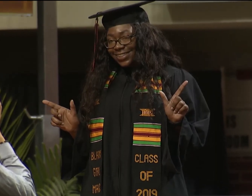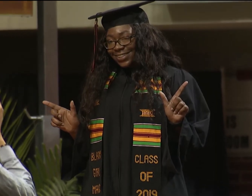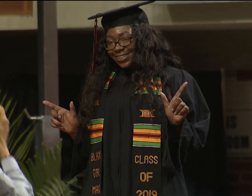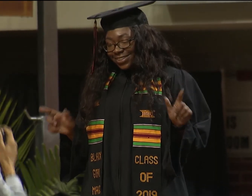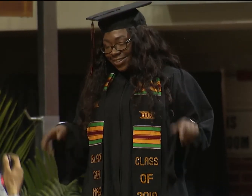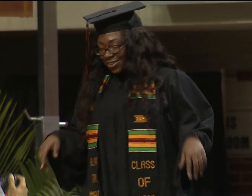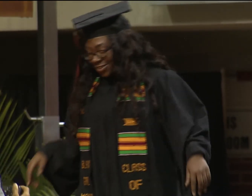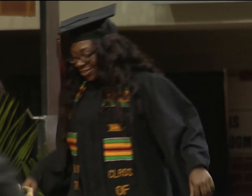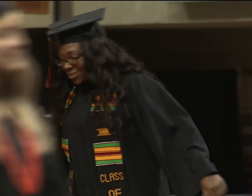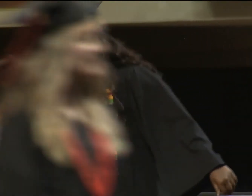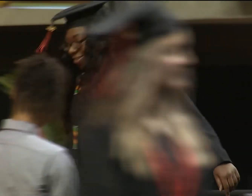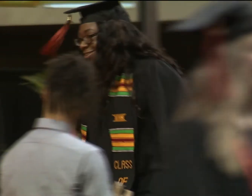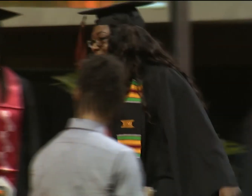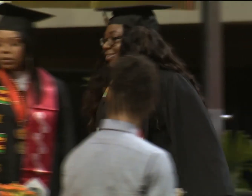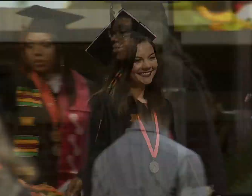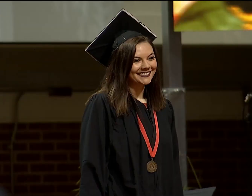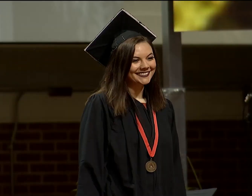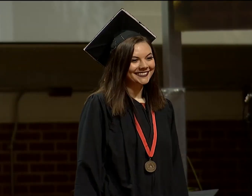Randy Germany.